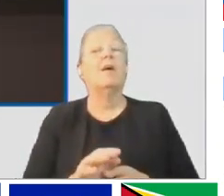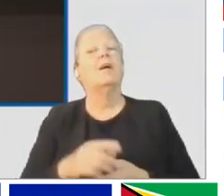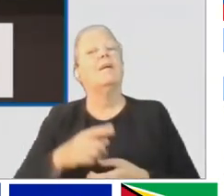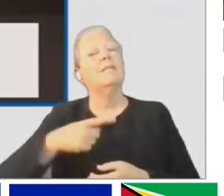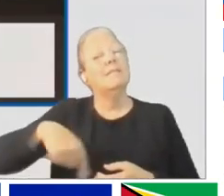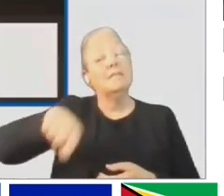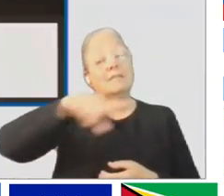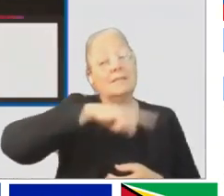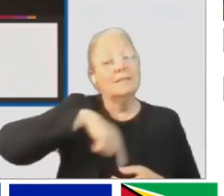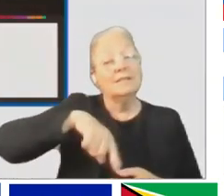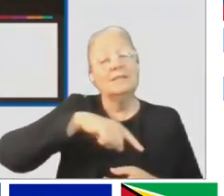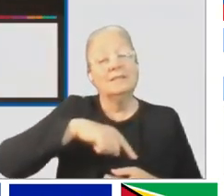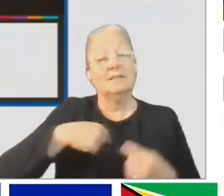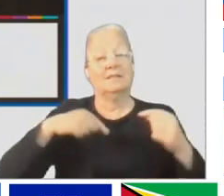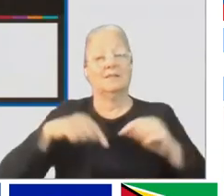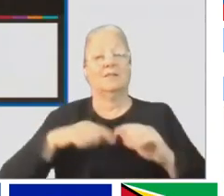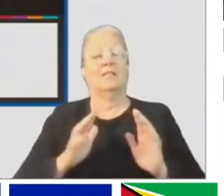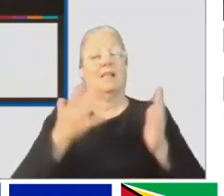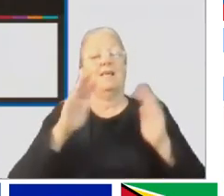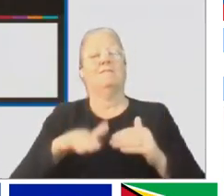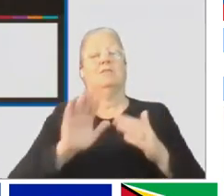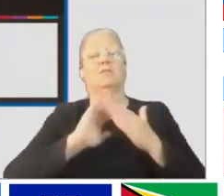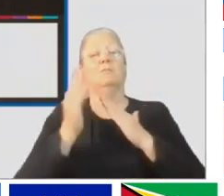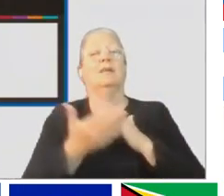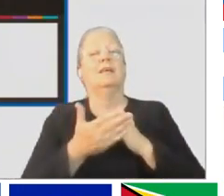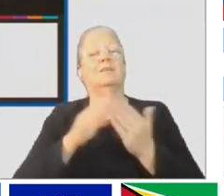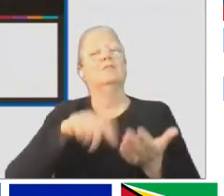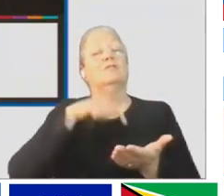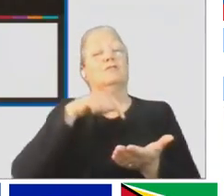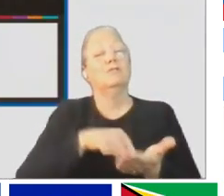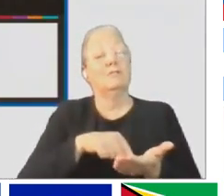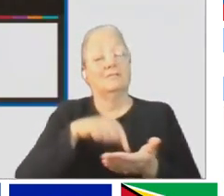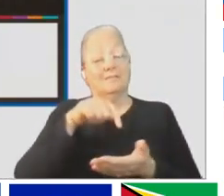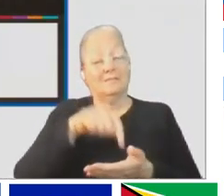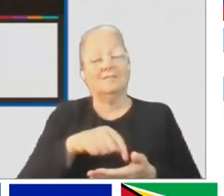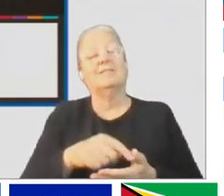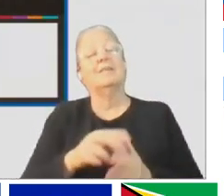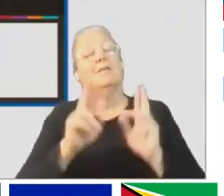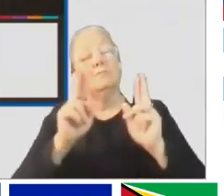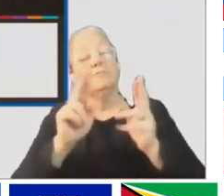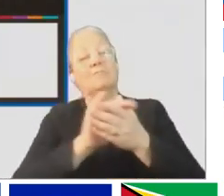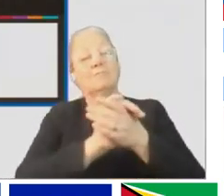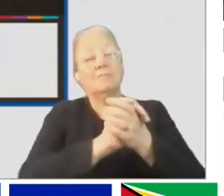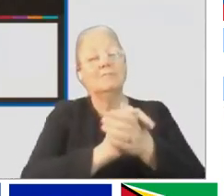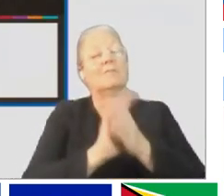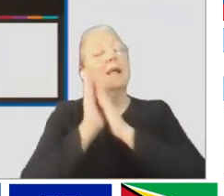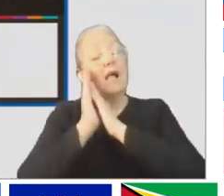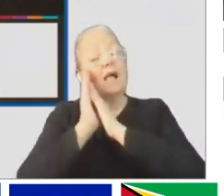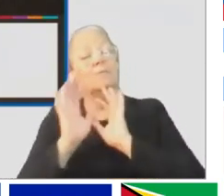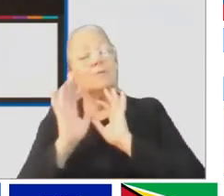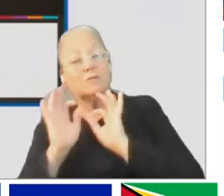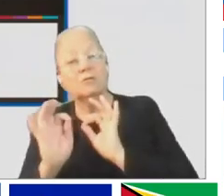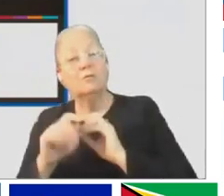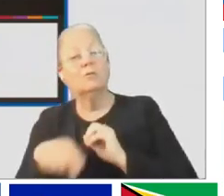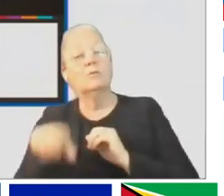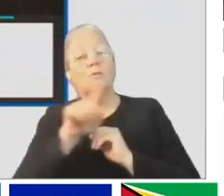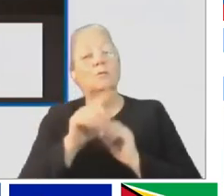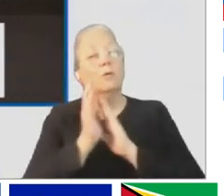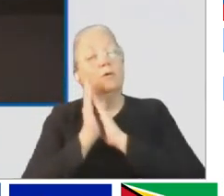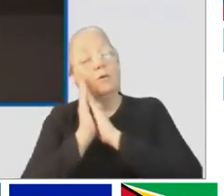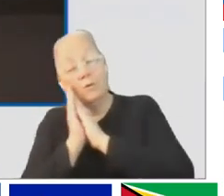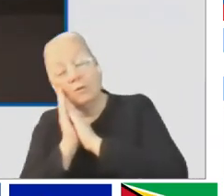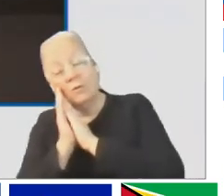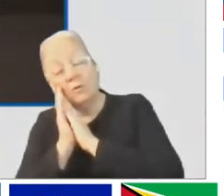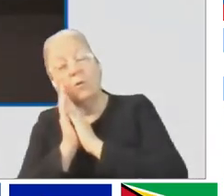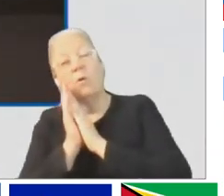Center. We wish you all the best. Sleep tight for those who are already on their way, and for those of us who are here and on our way home, I wish you